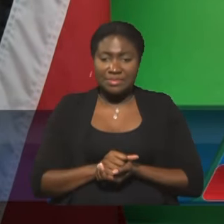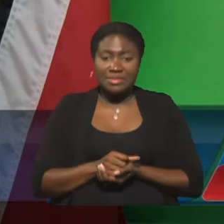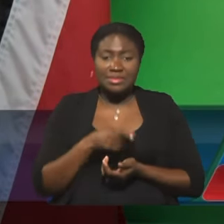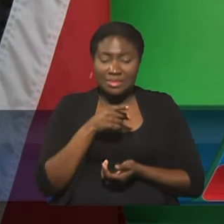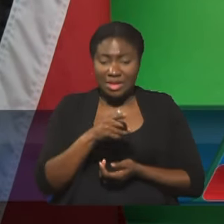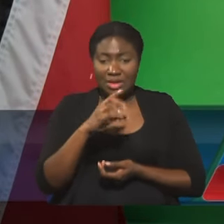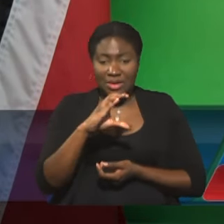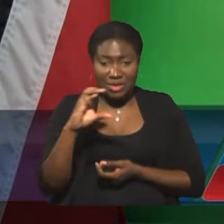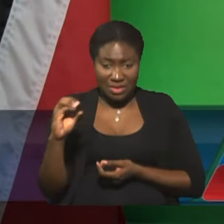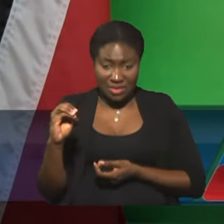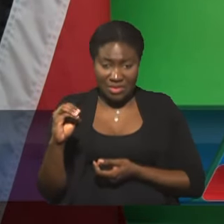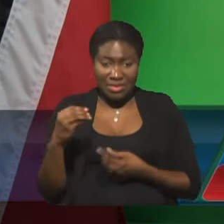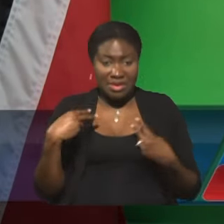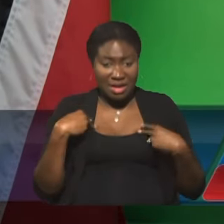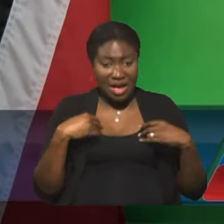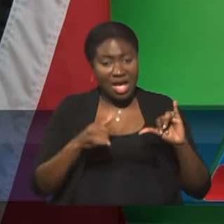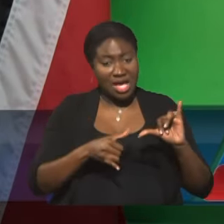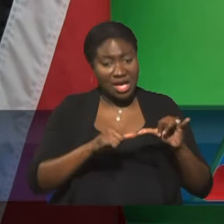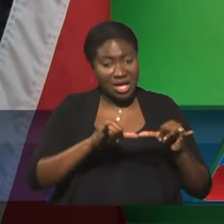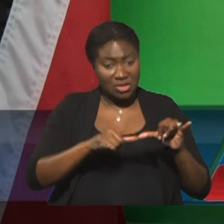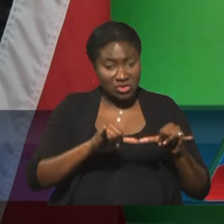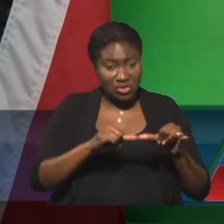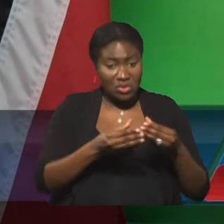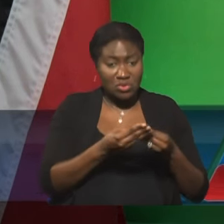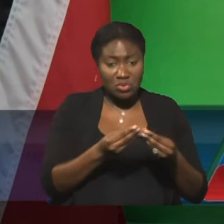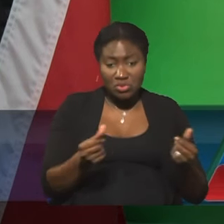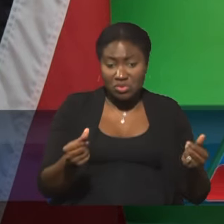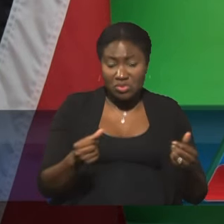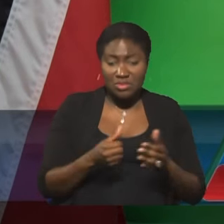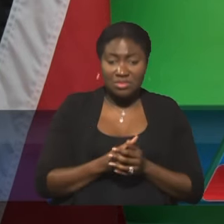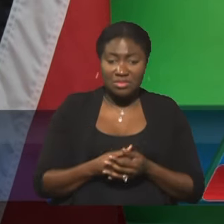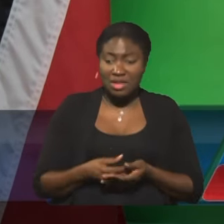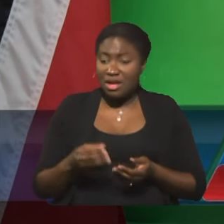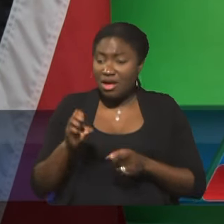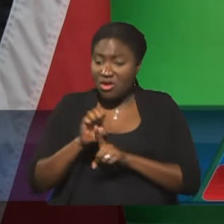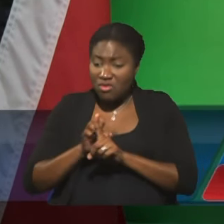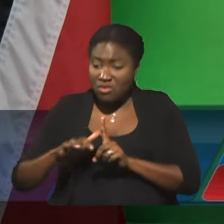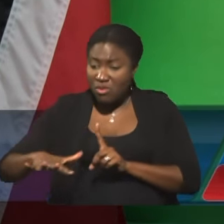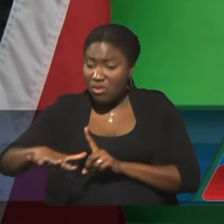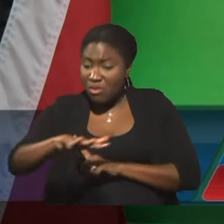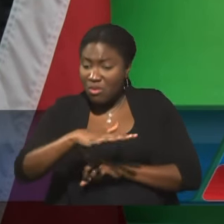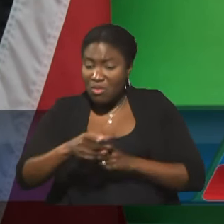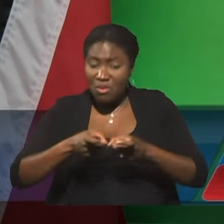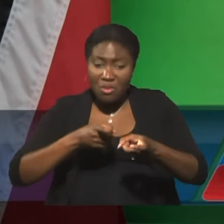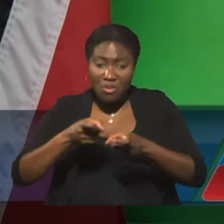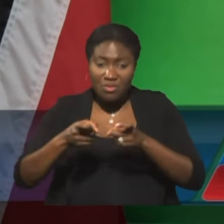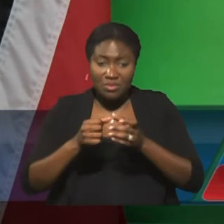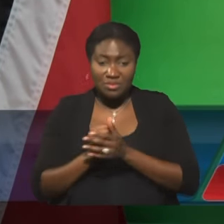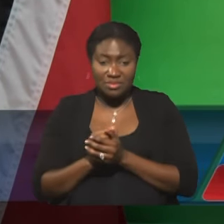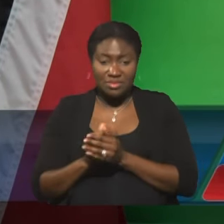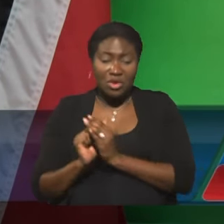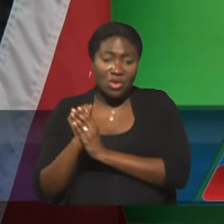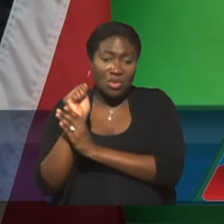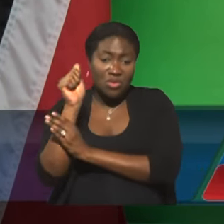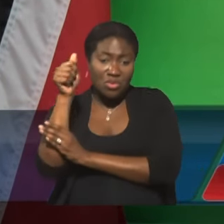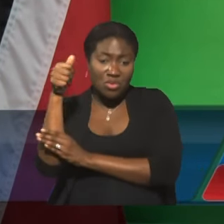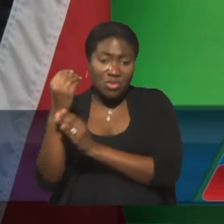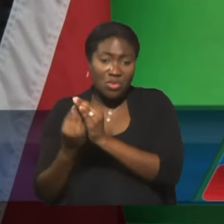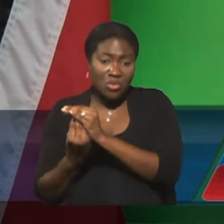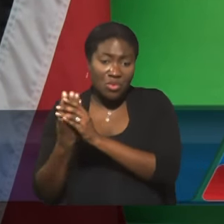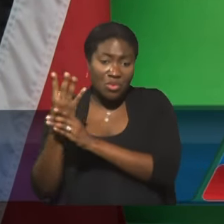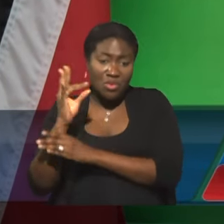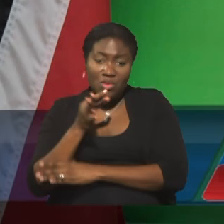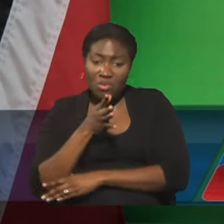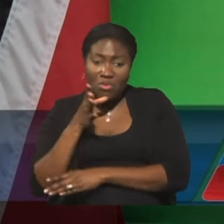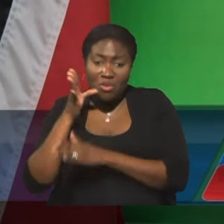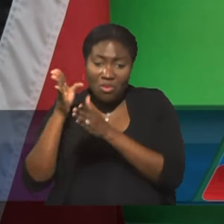company offers engineering solutions, green space management, agribusiness aimed at supporting